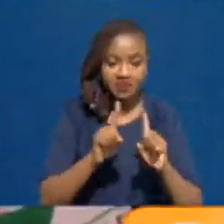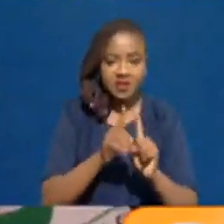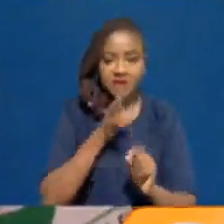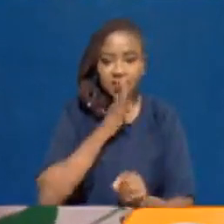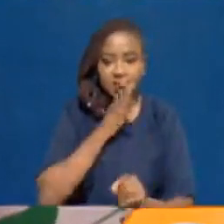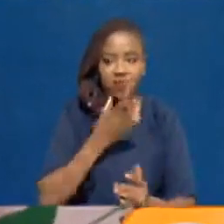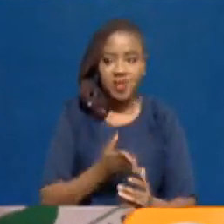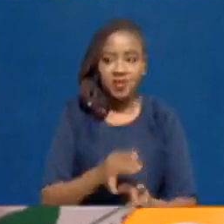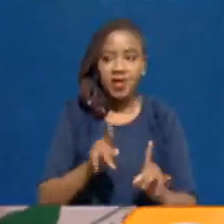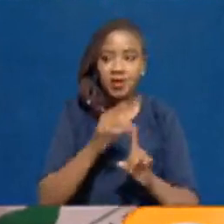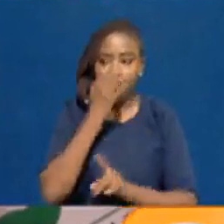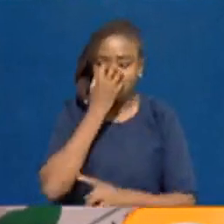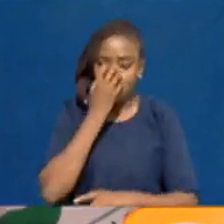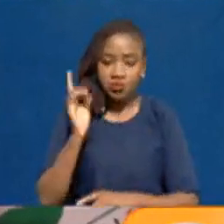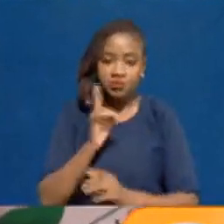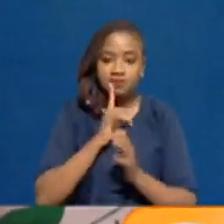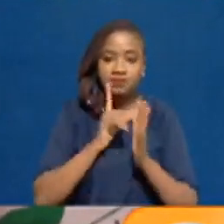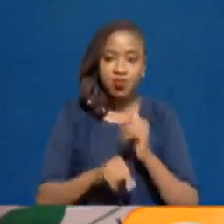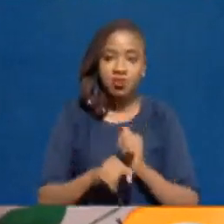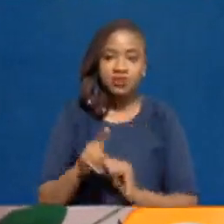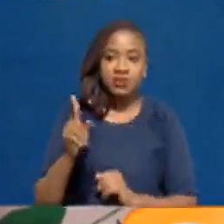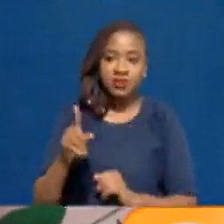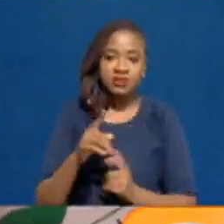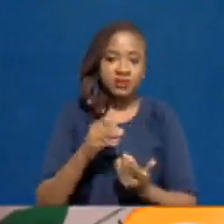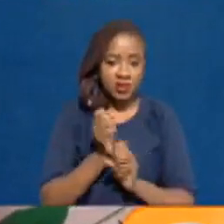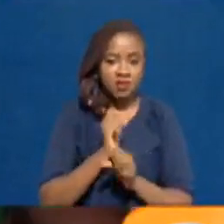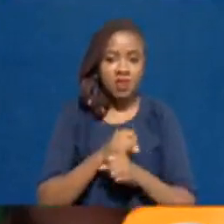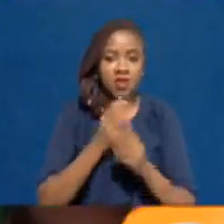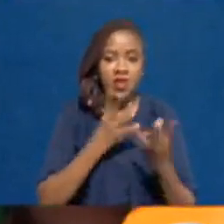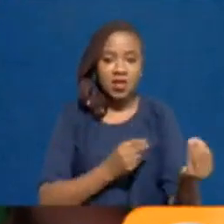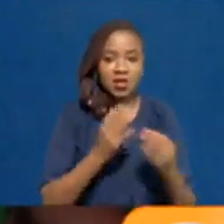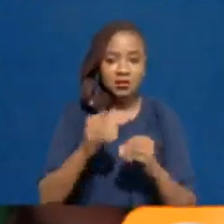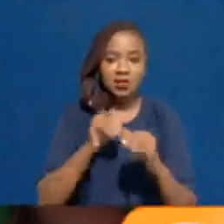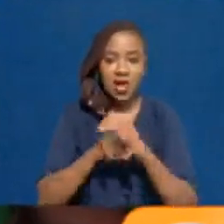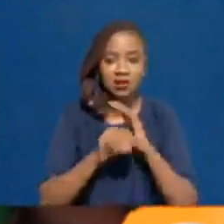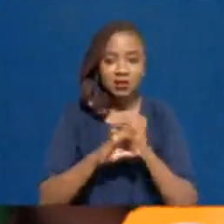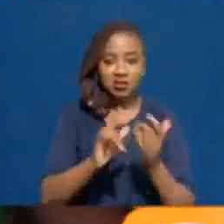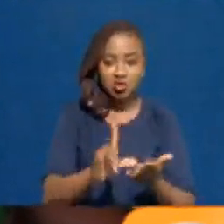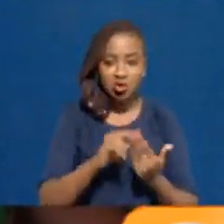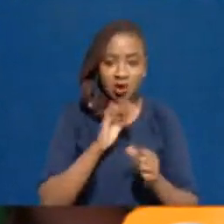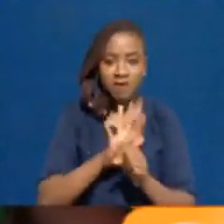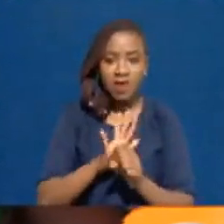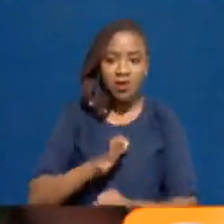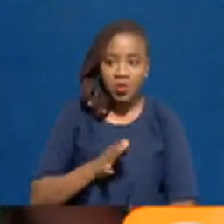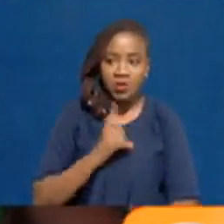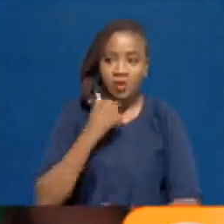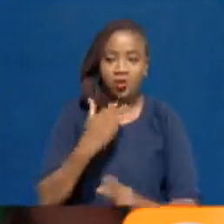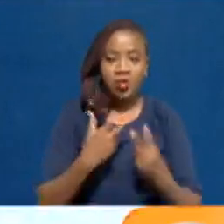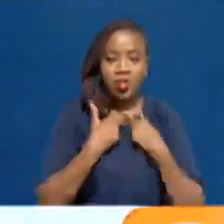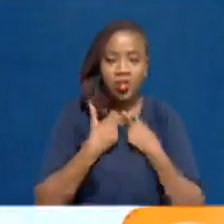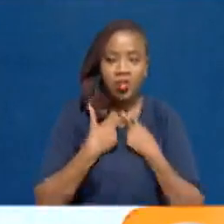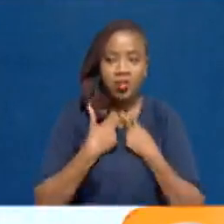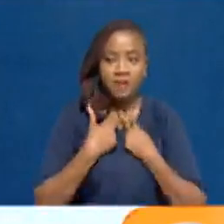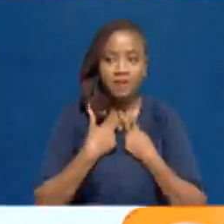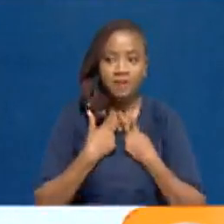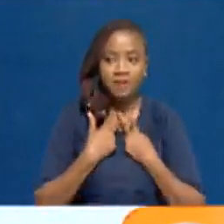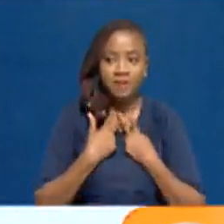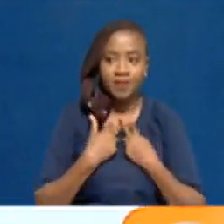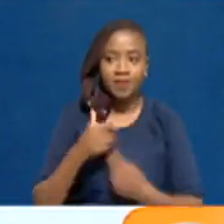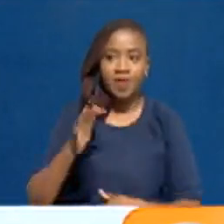Rachel Ruto saying, Joywo has made credit accessible to many women who were locked out of such spaces before.